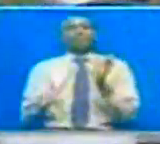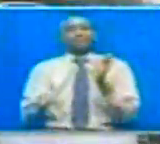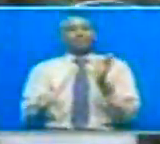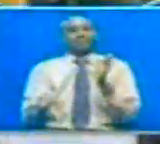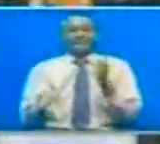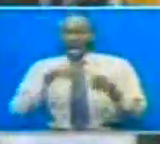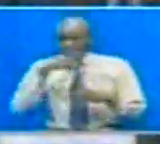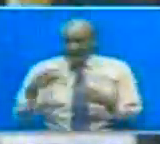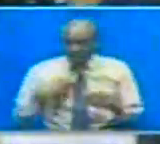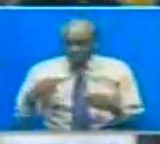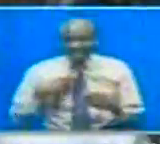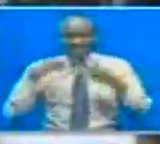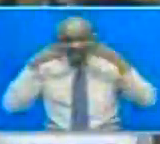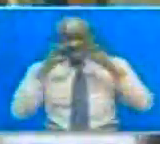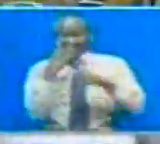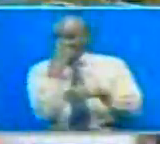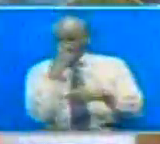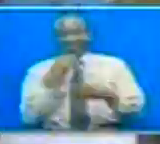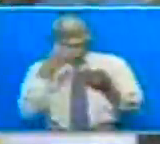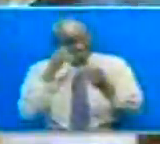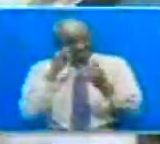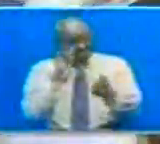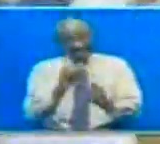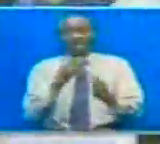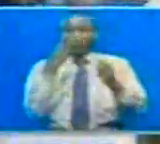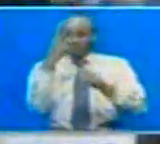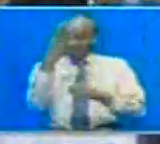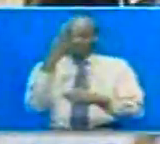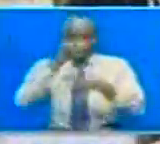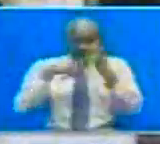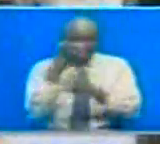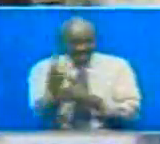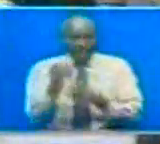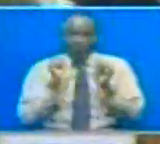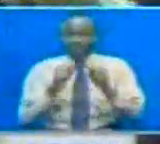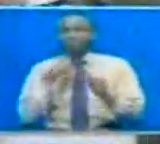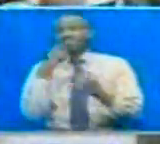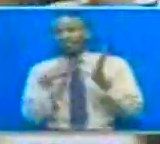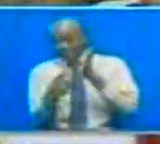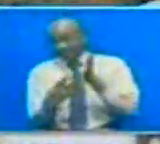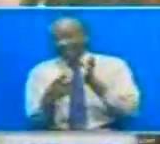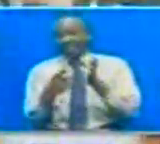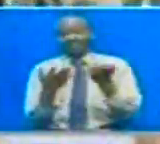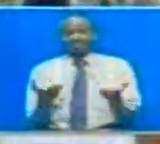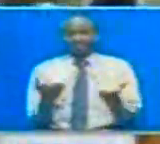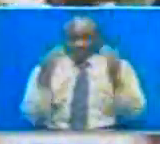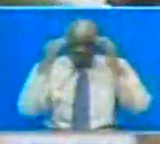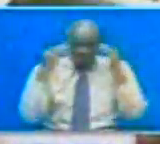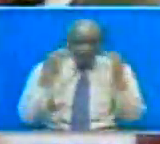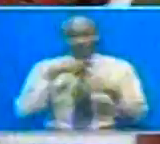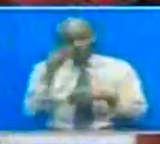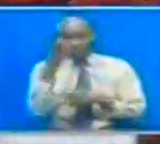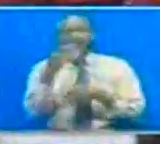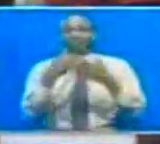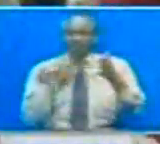of detaining terror suspects for more than 24 hours, a police officer would have to justify the case in court before he gets a